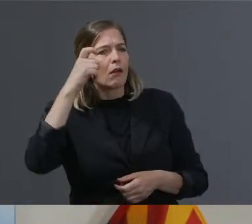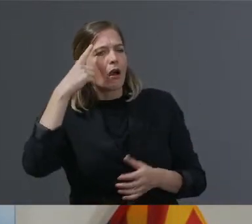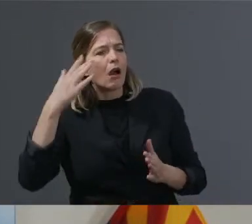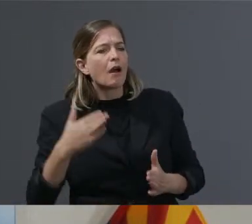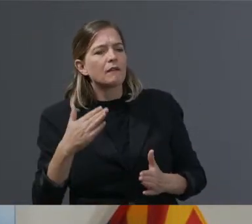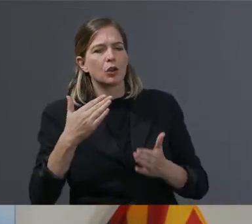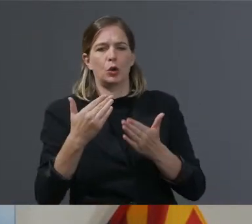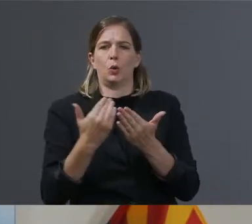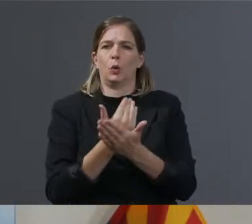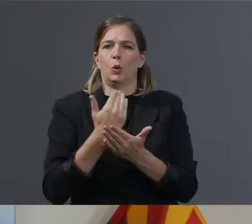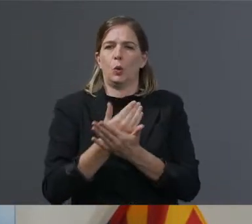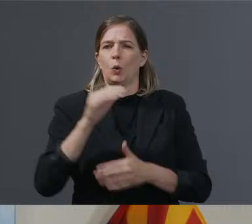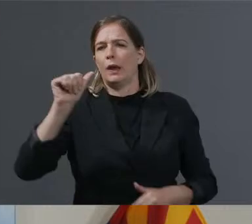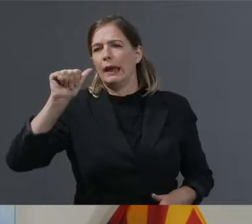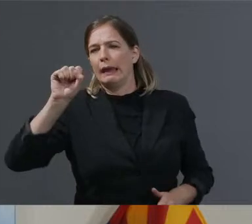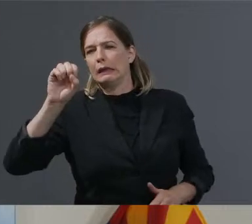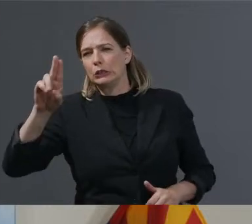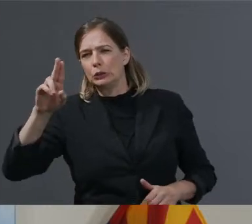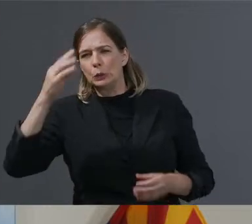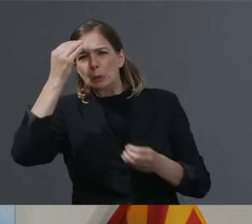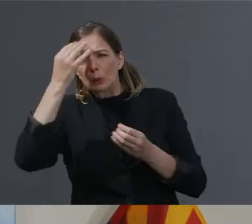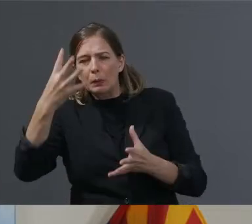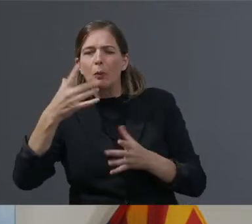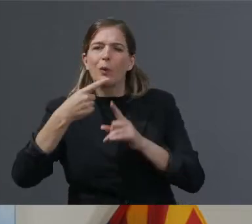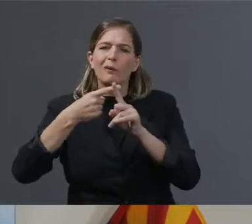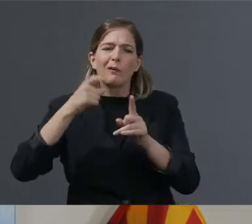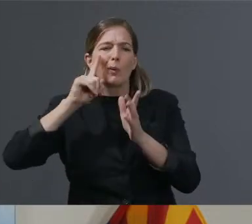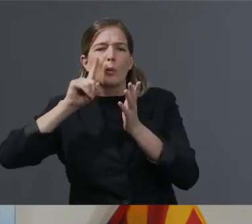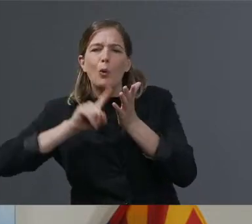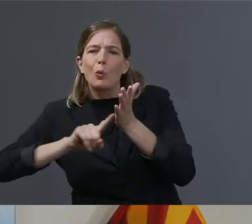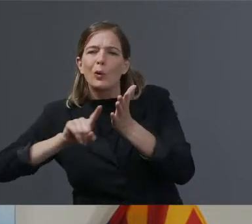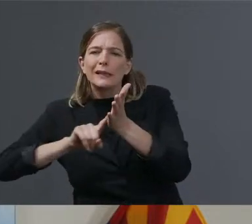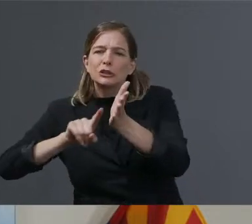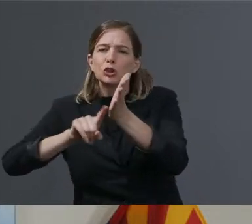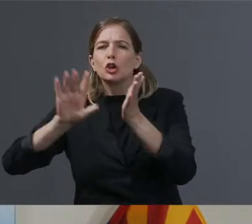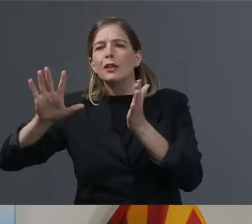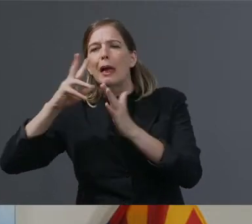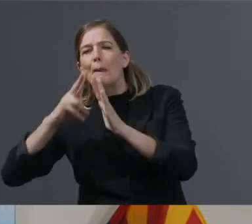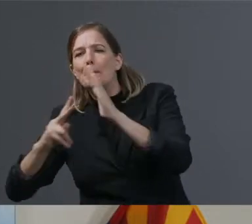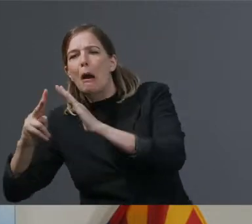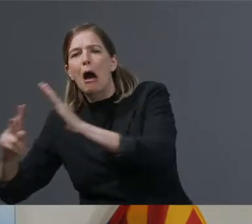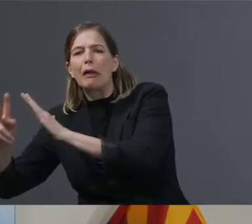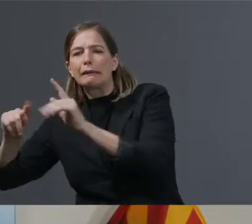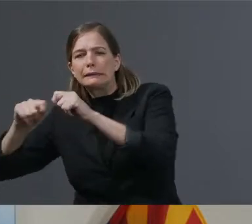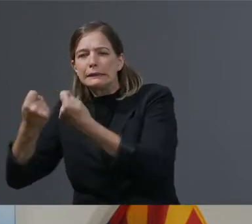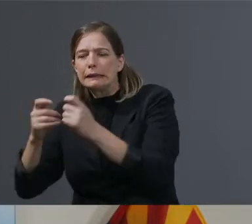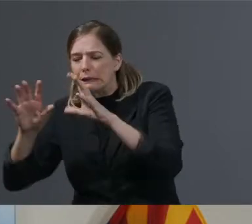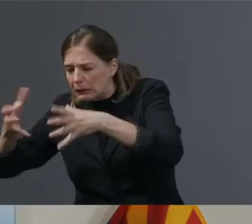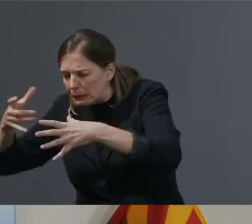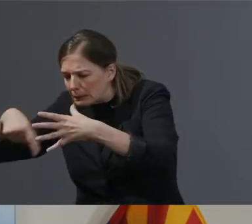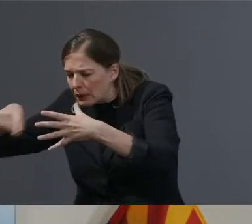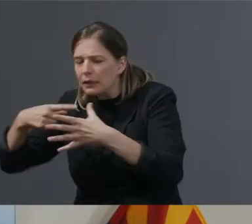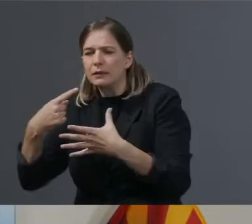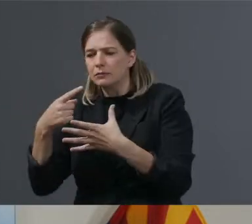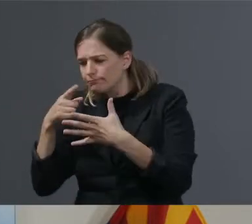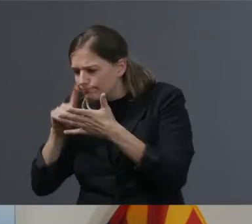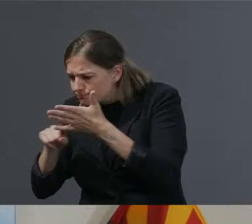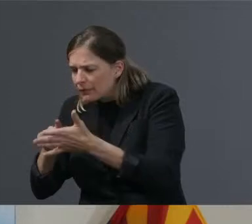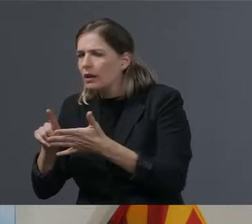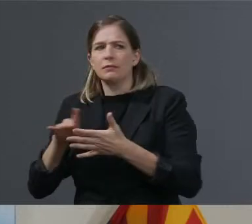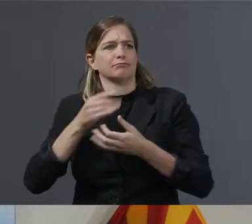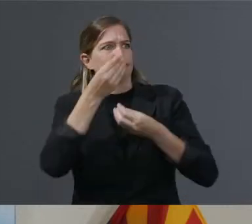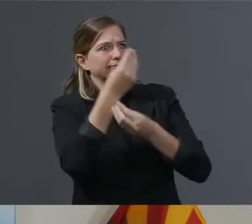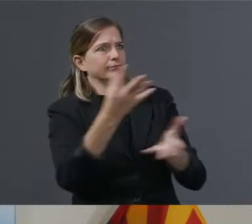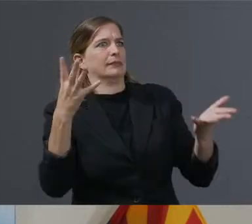from researchers with the modeling team, and I think some of Dr. Christ's team, said that Arizona never met the